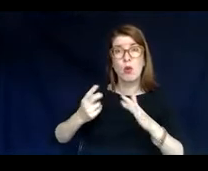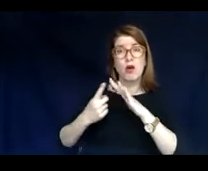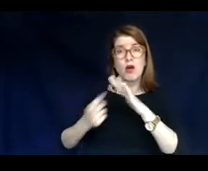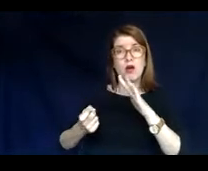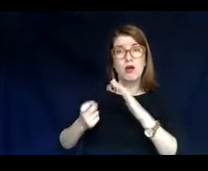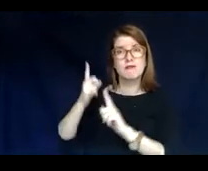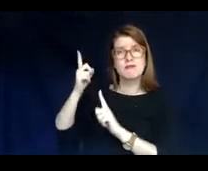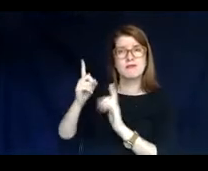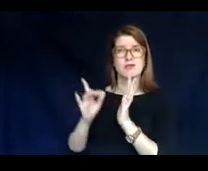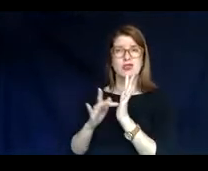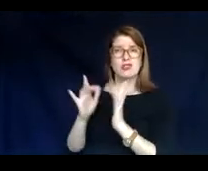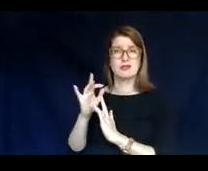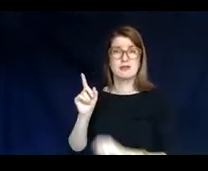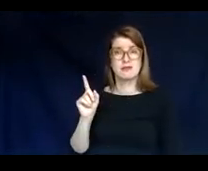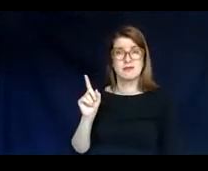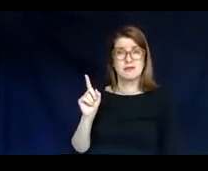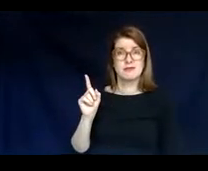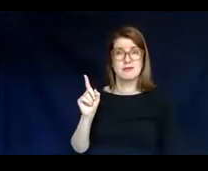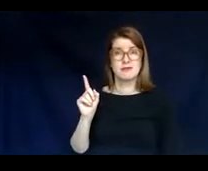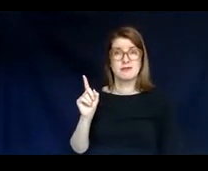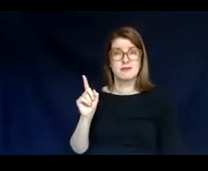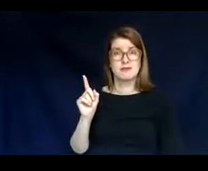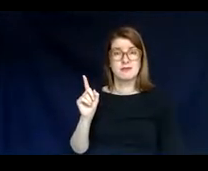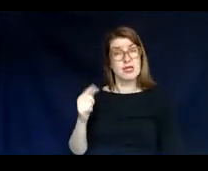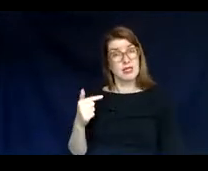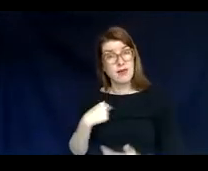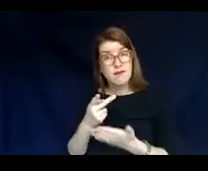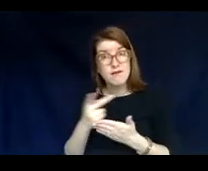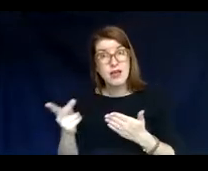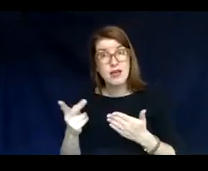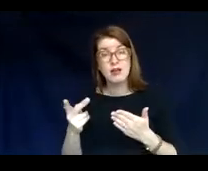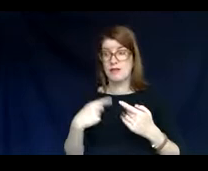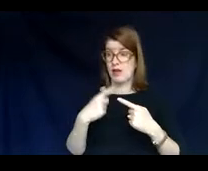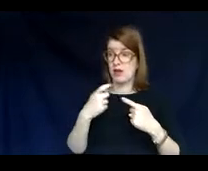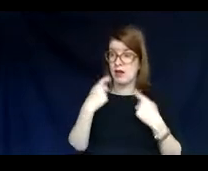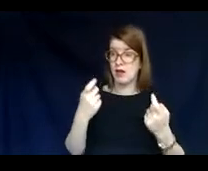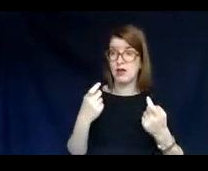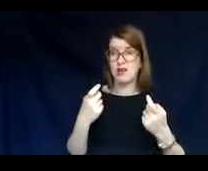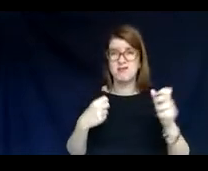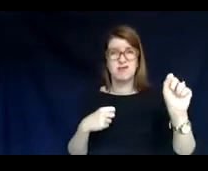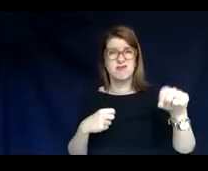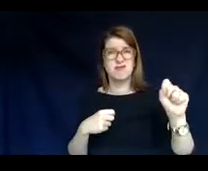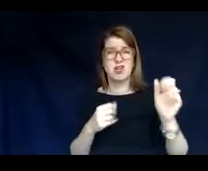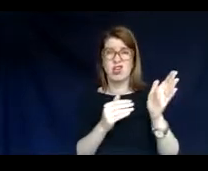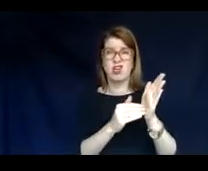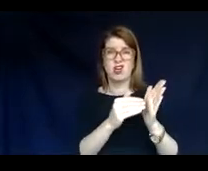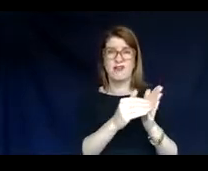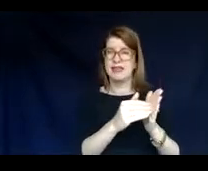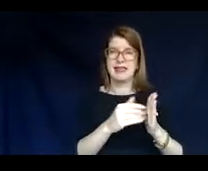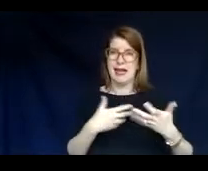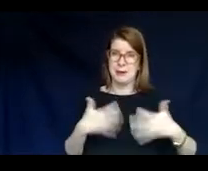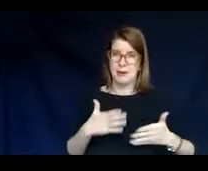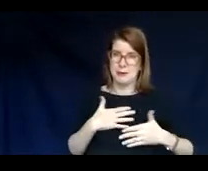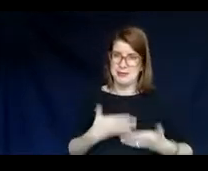is Jesus. Now, have I failed him? More often than I would admit this morning on